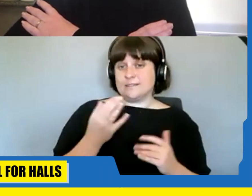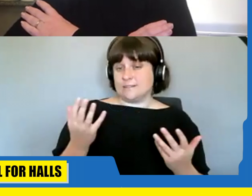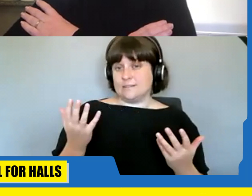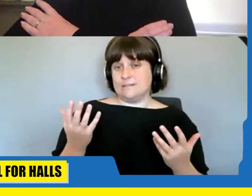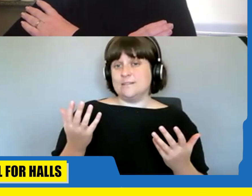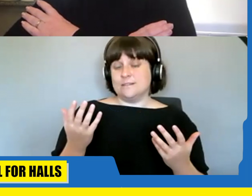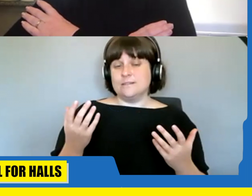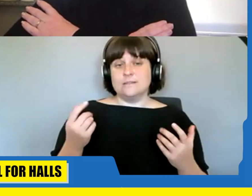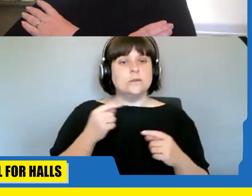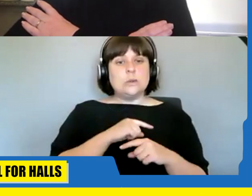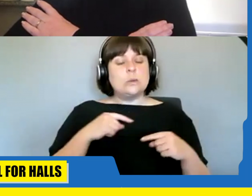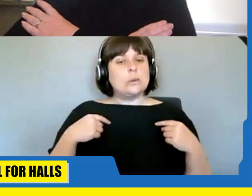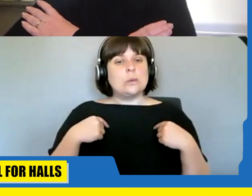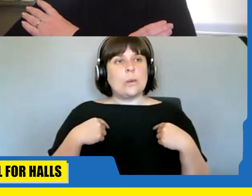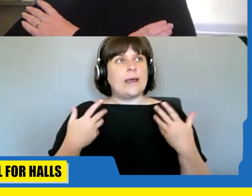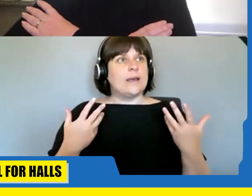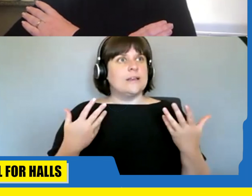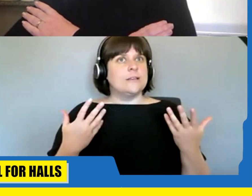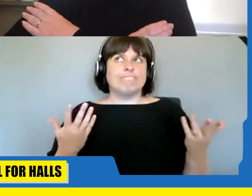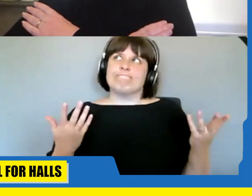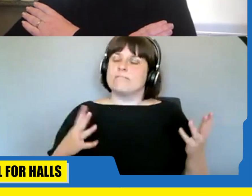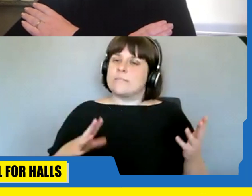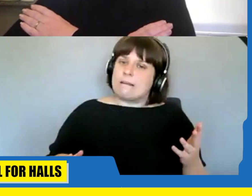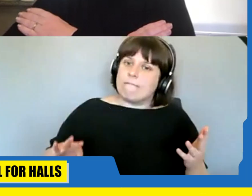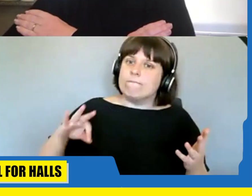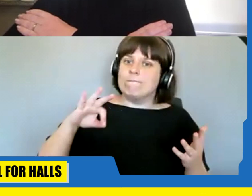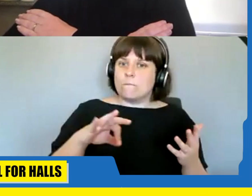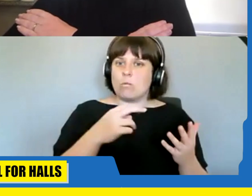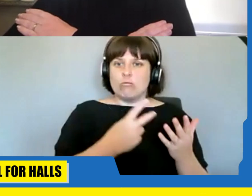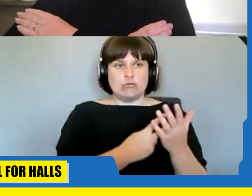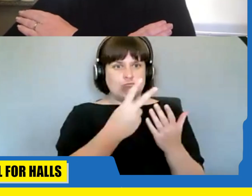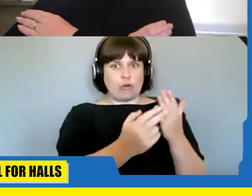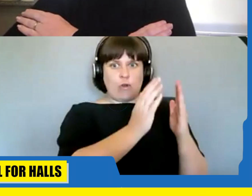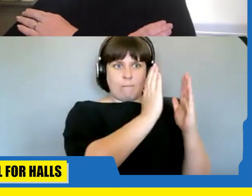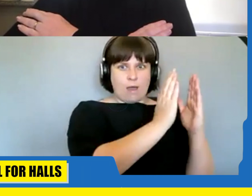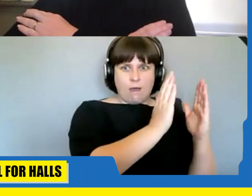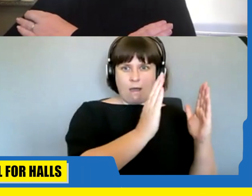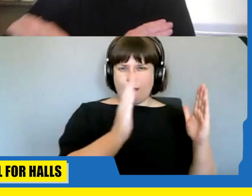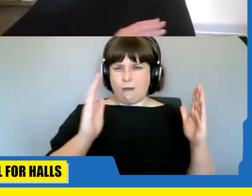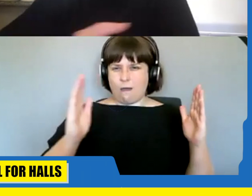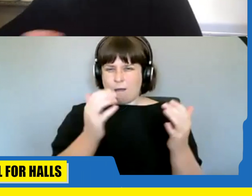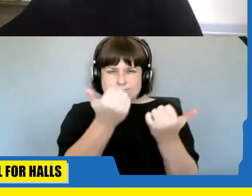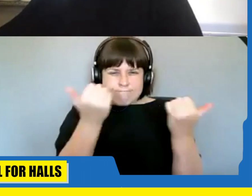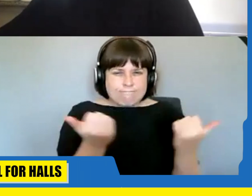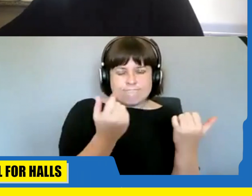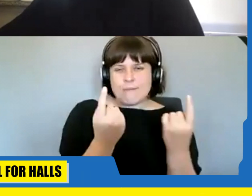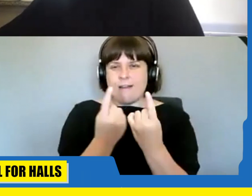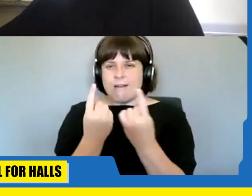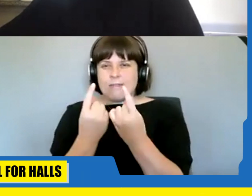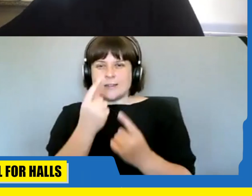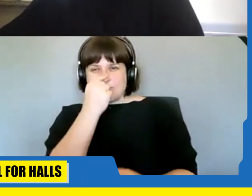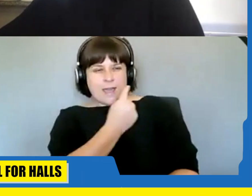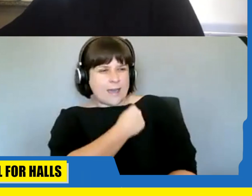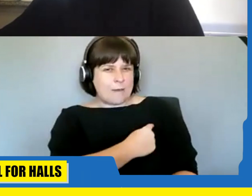because we can't afford to program a long series and give the impression that we're going to be able to commit to a